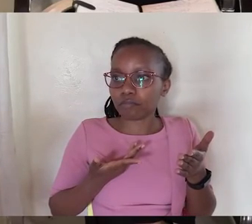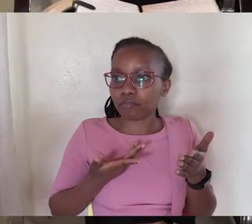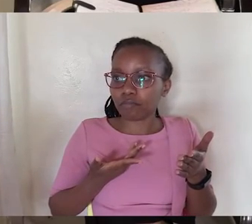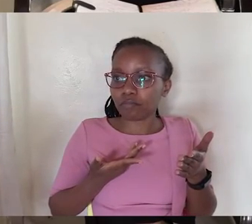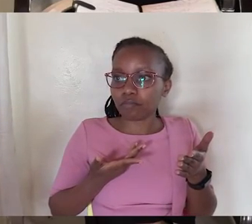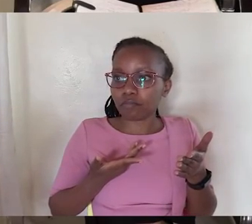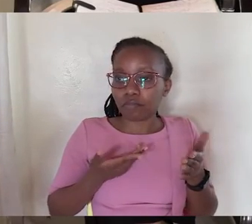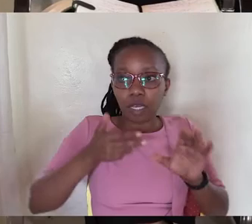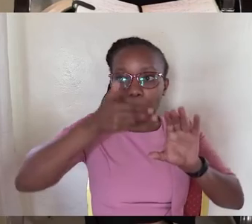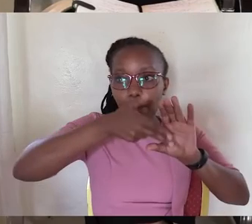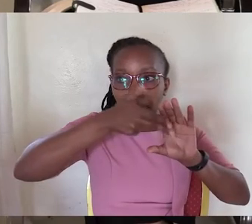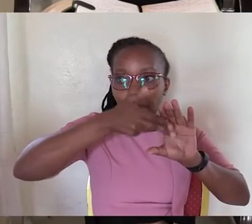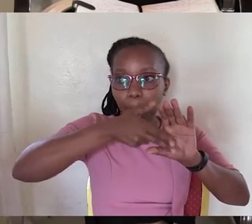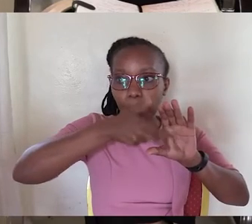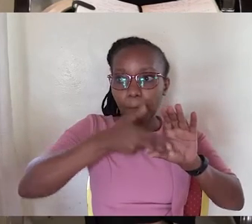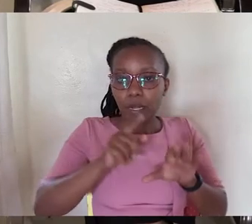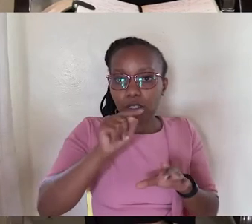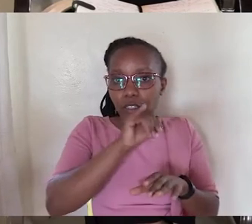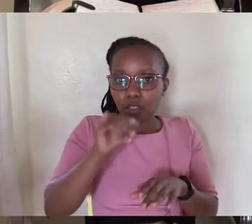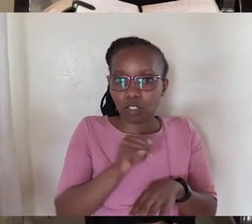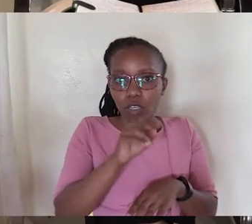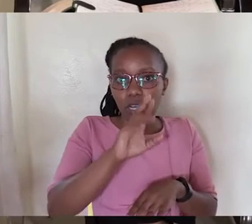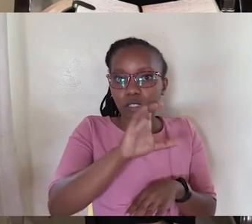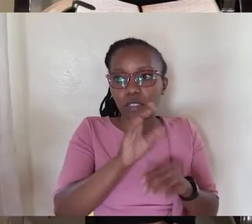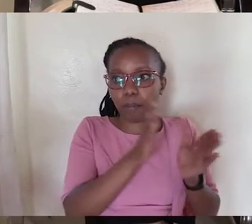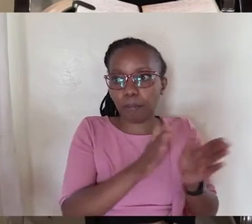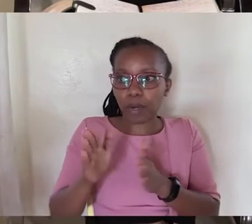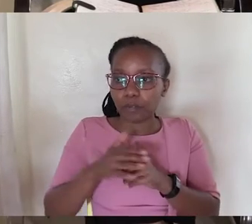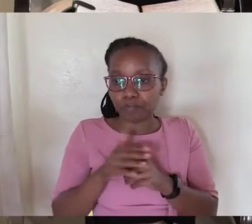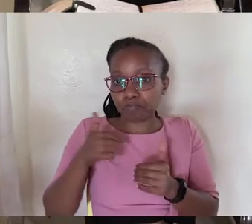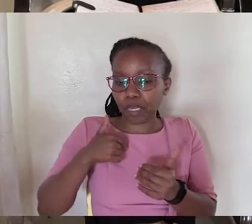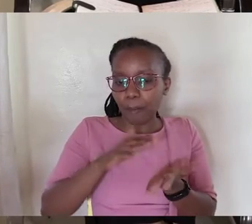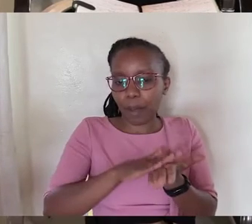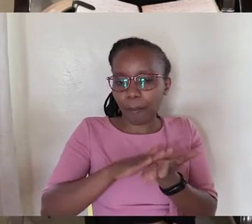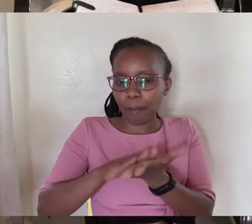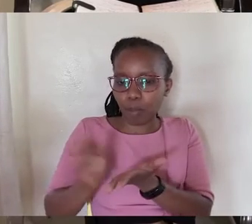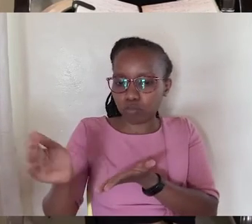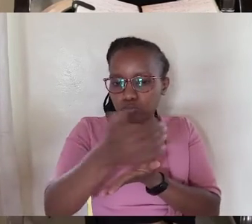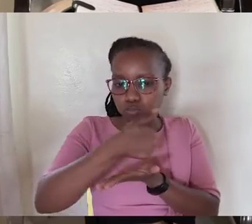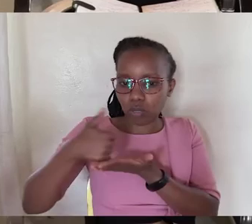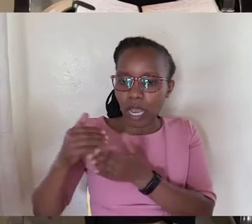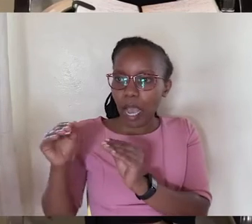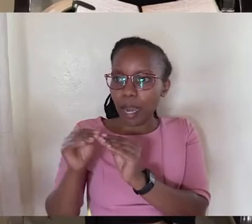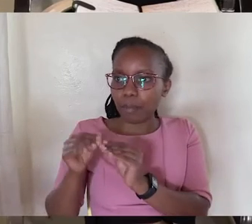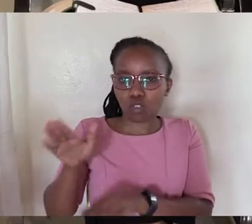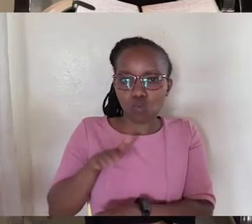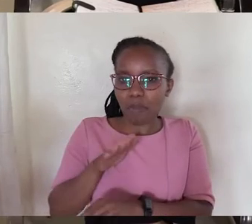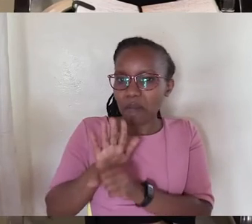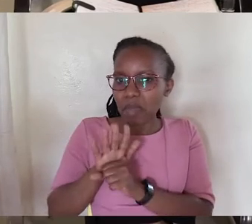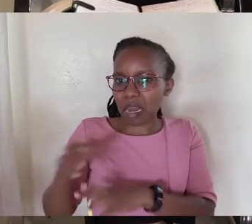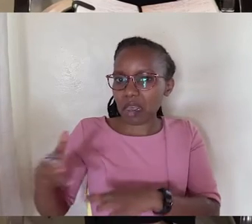thereafter, I participated in the TJRC process. I was a statement taker. And then I also met very many women who had been